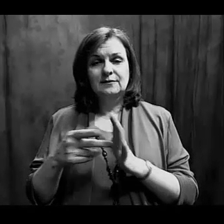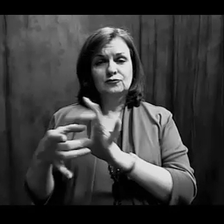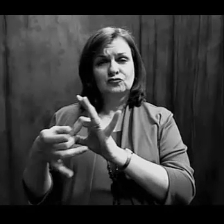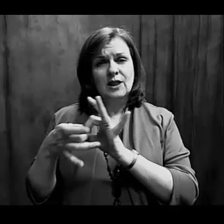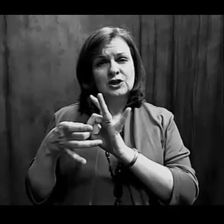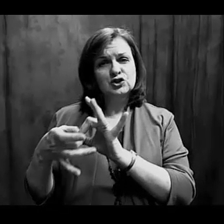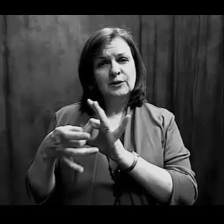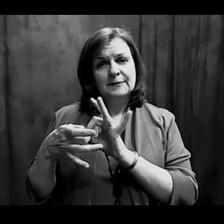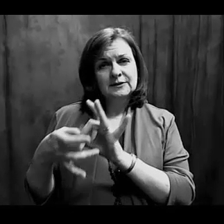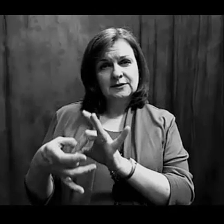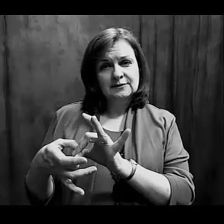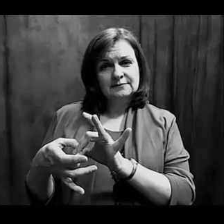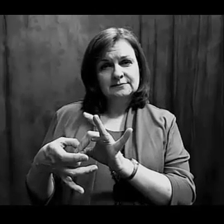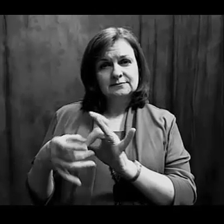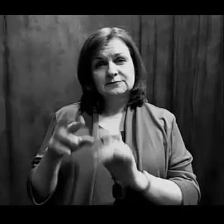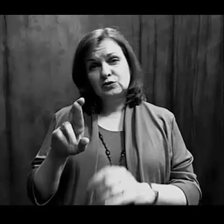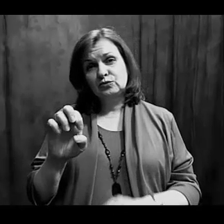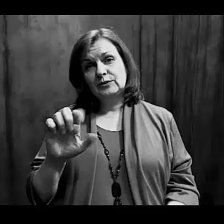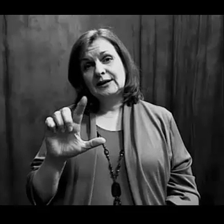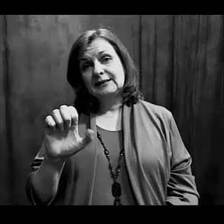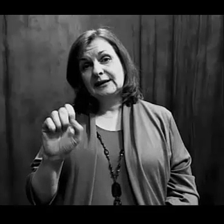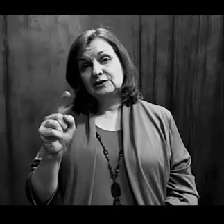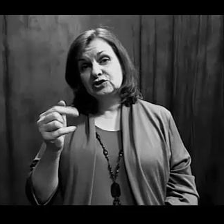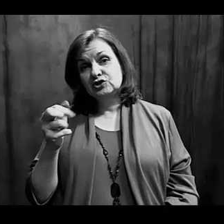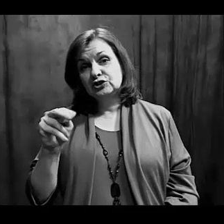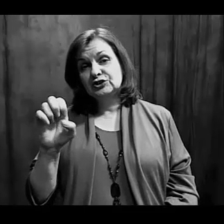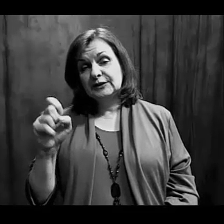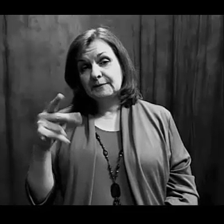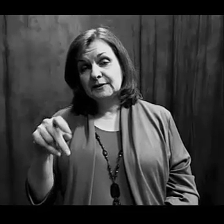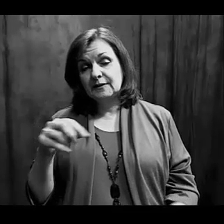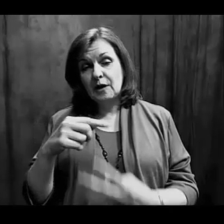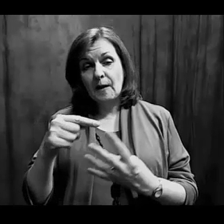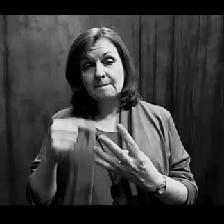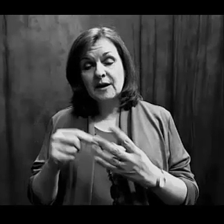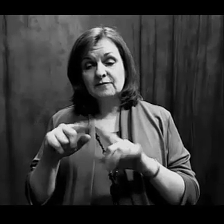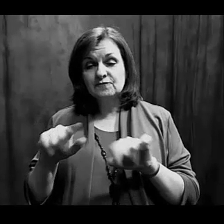as being essentially relationships